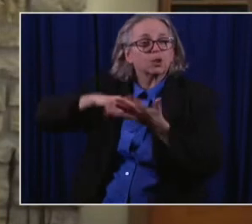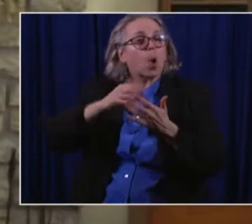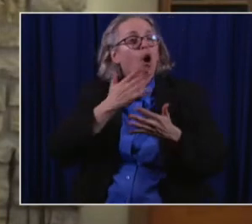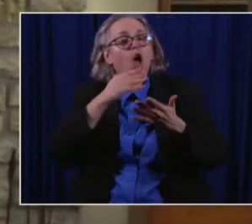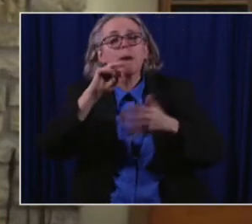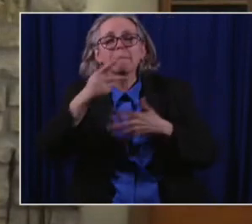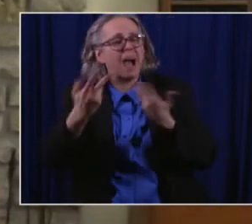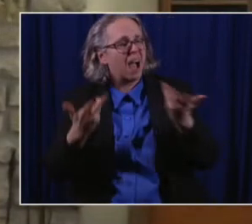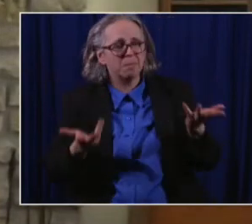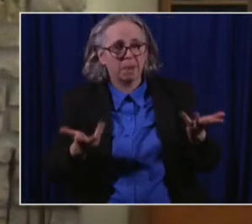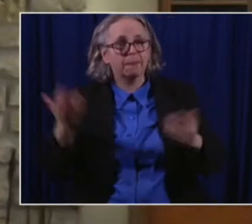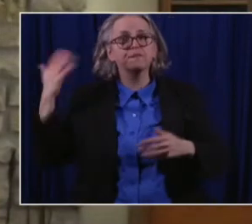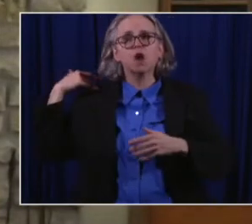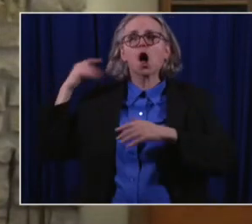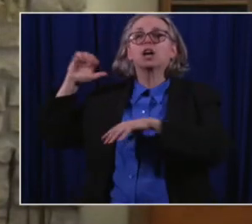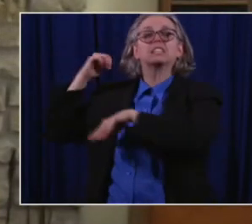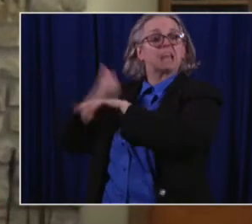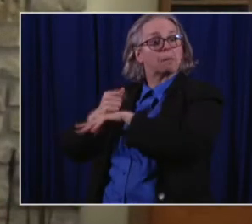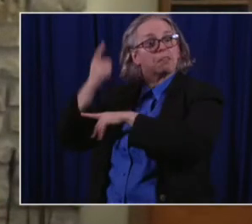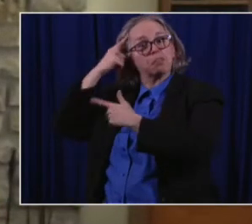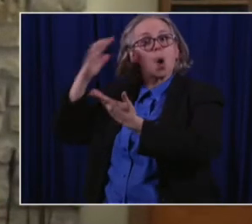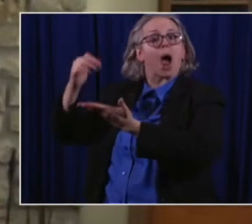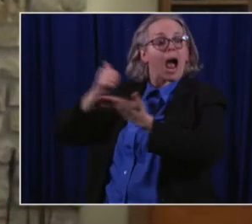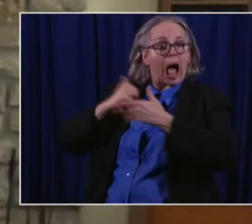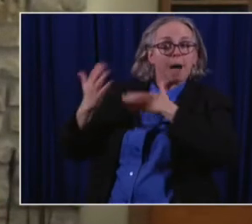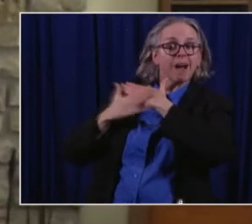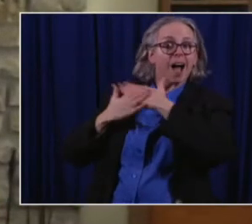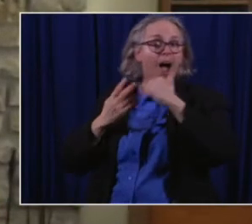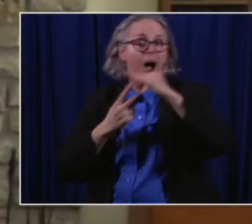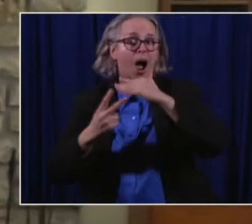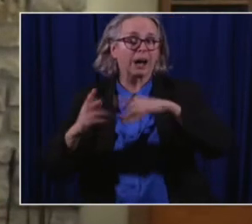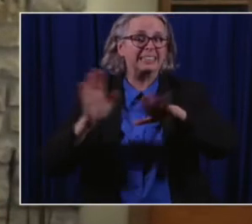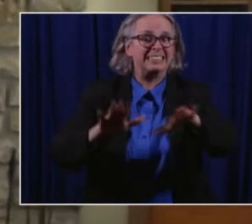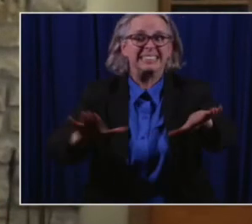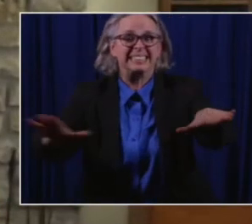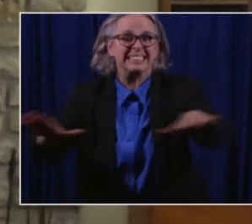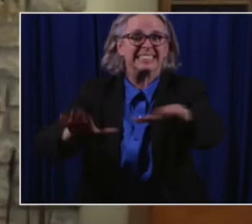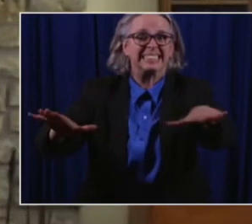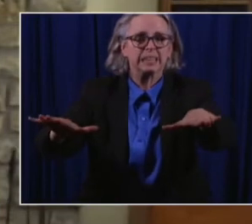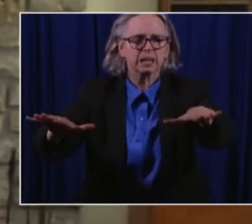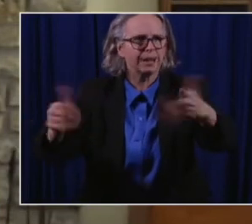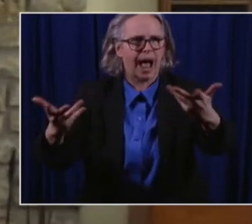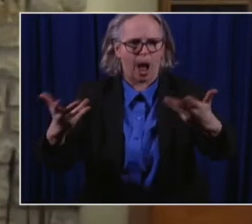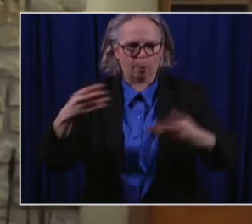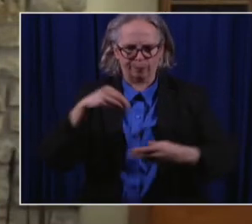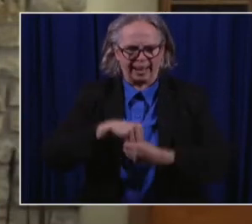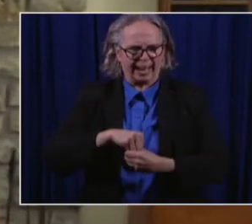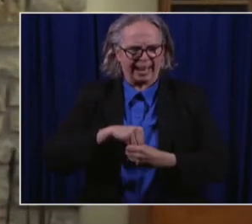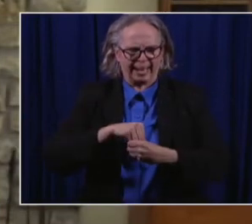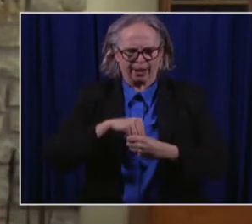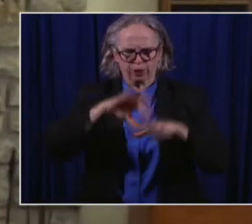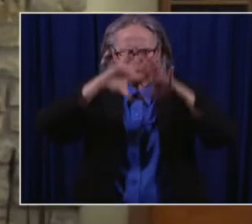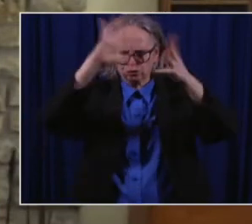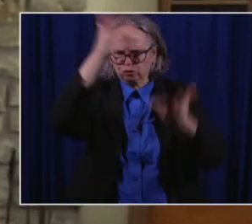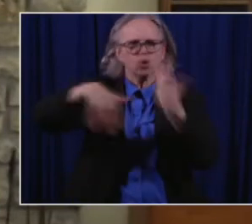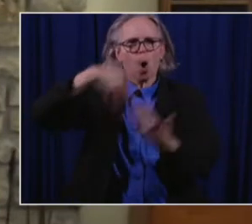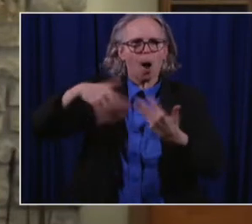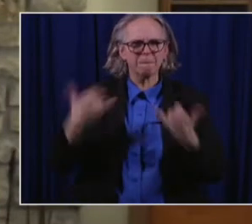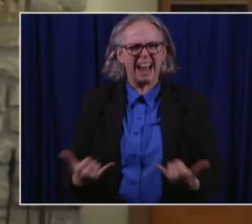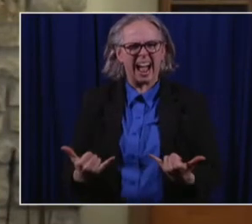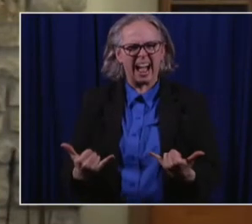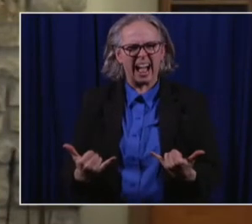started. What has the relevance is really when you look at where are we in regard to